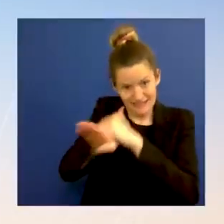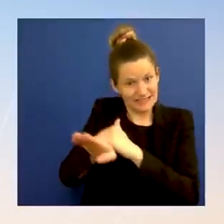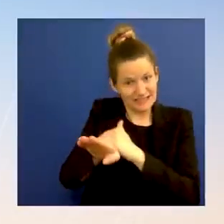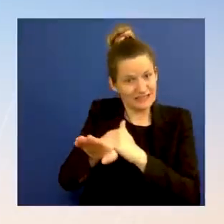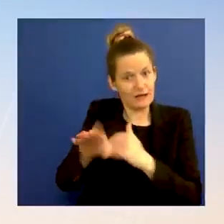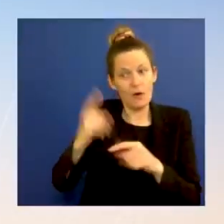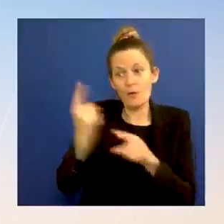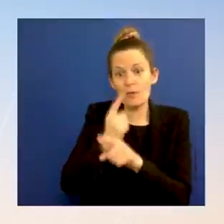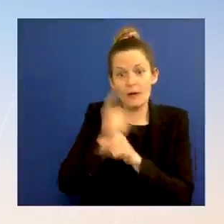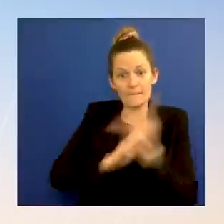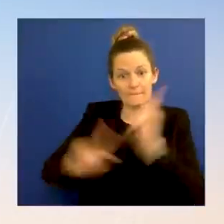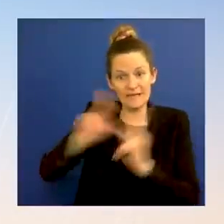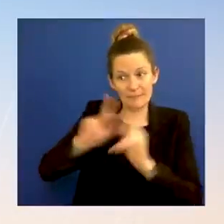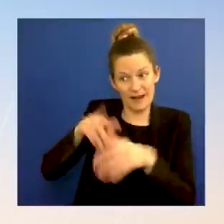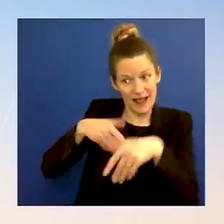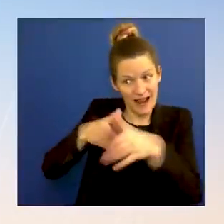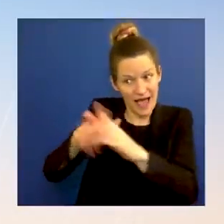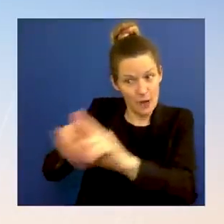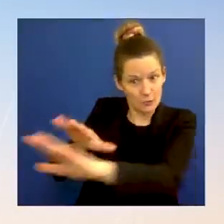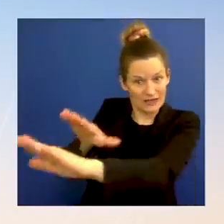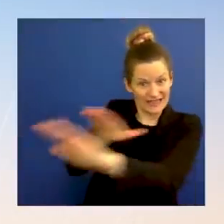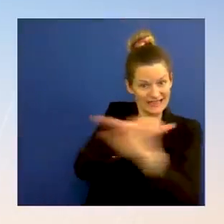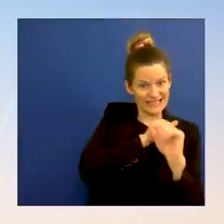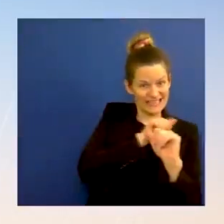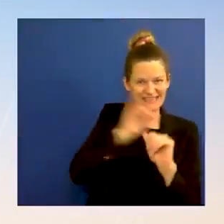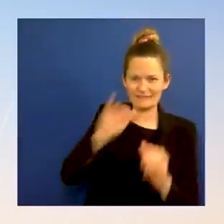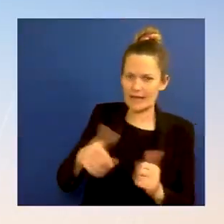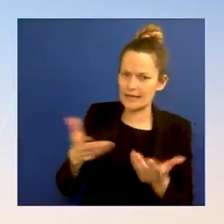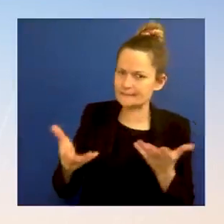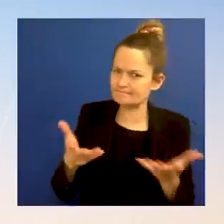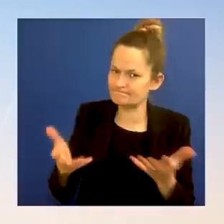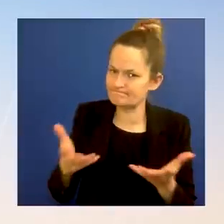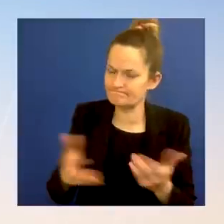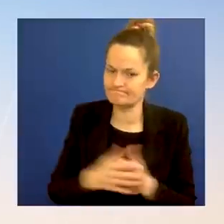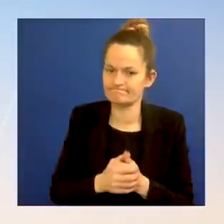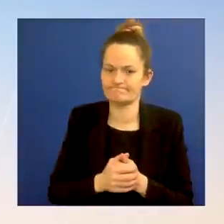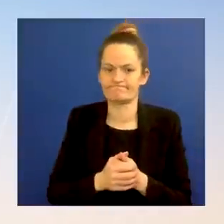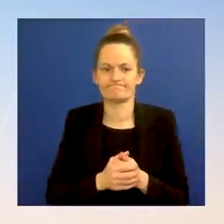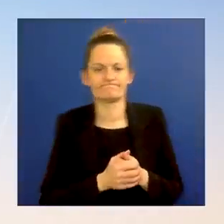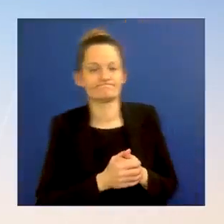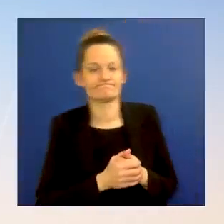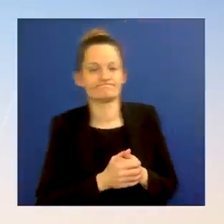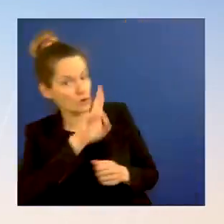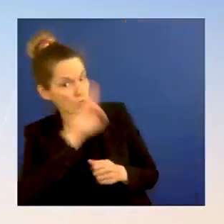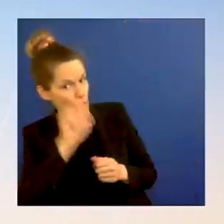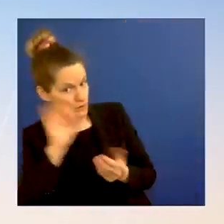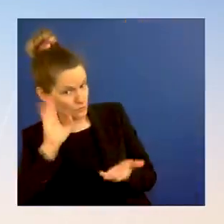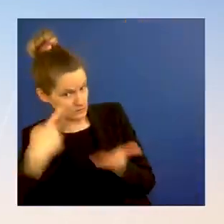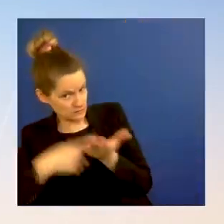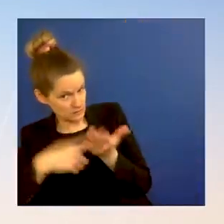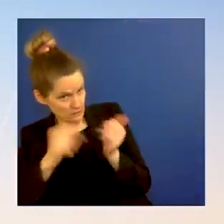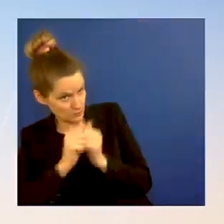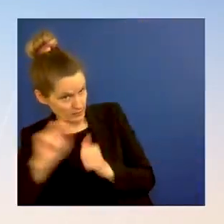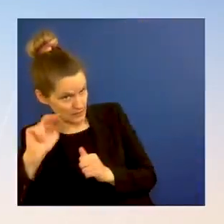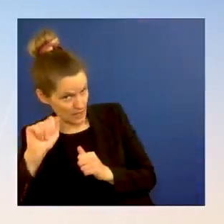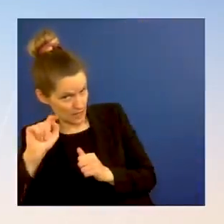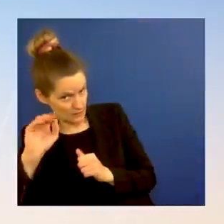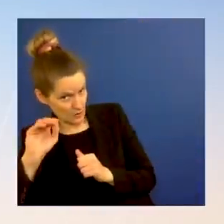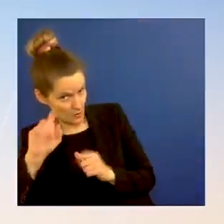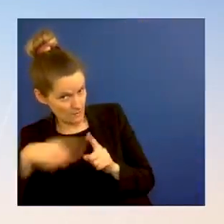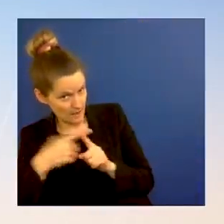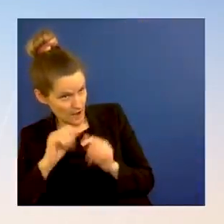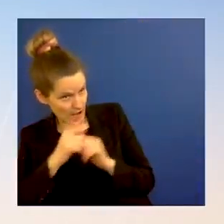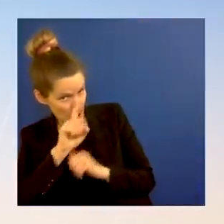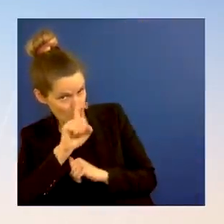that something that then the U.S. is going to discuss with NATO about potentially getting involved in doing? I just don't have more details on the implementation for you to outline from